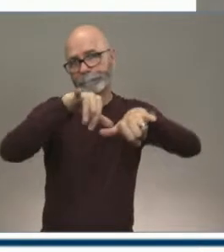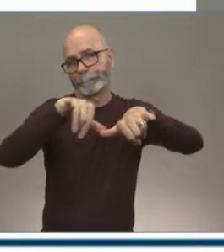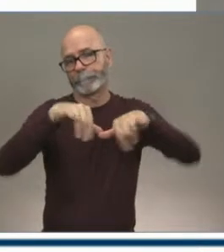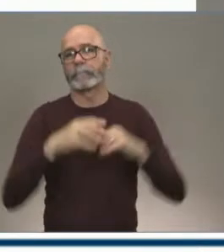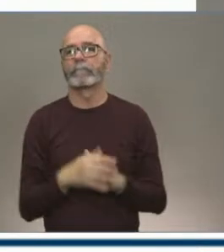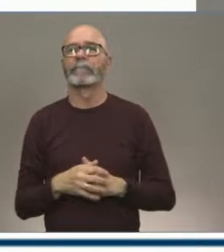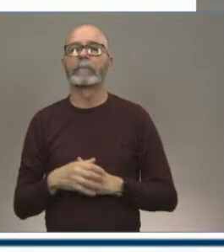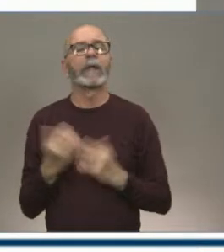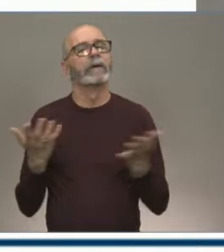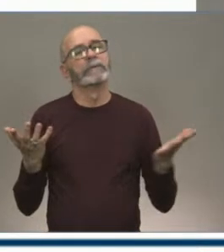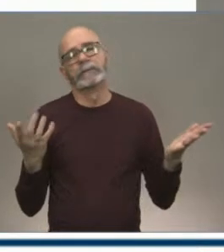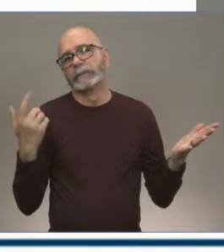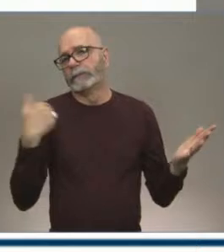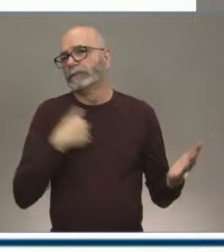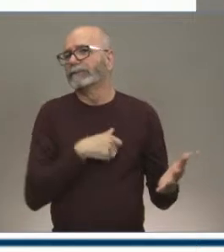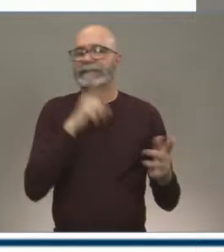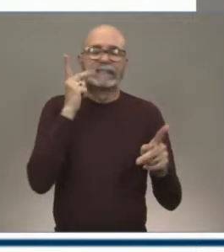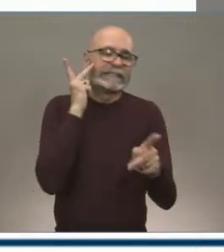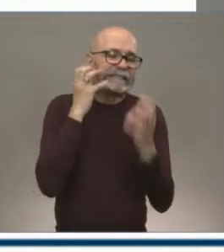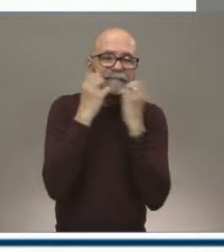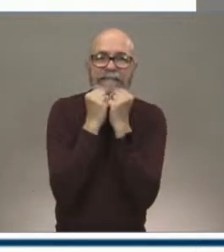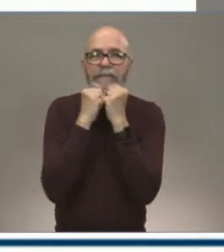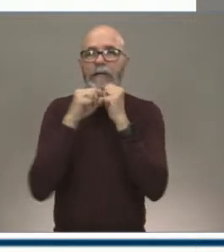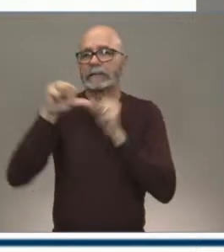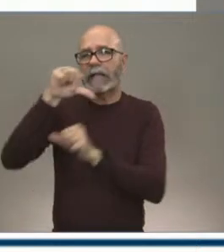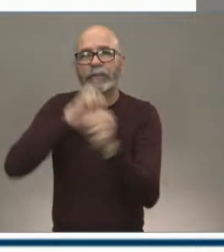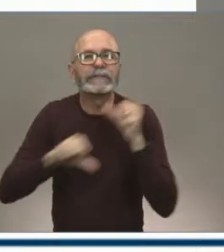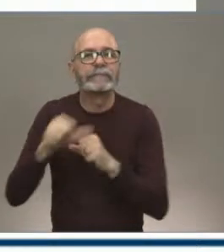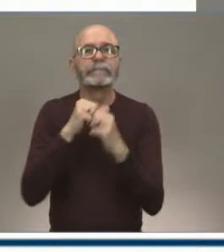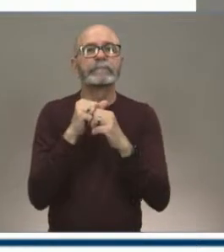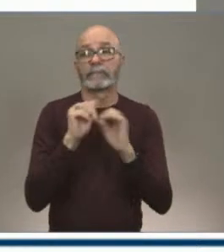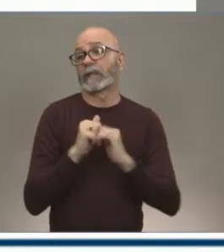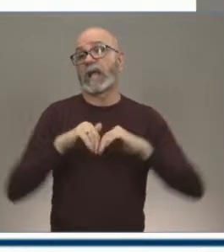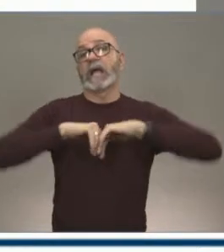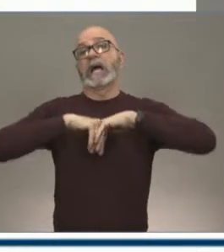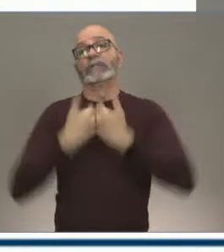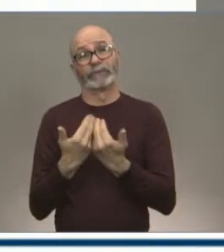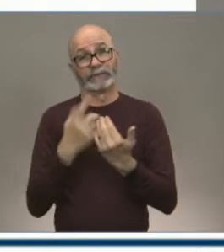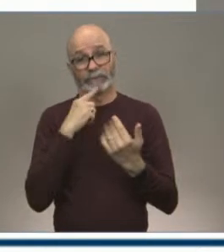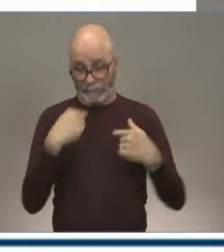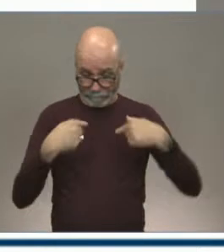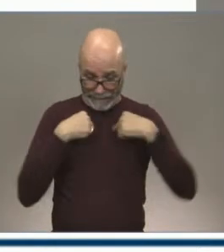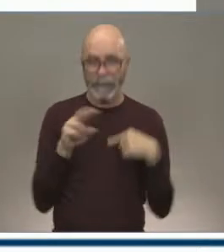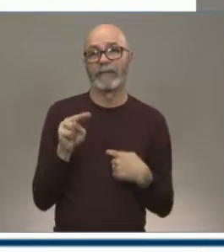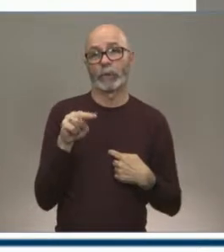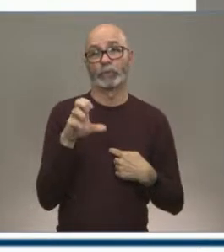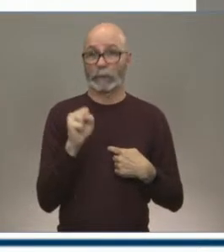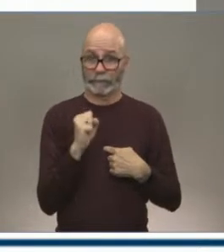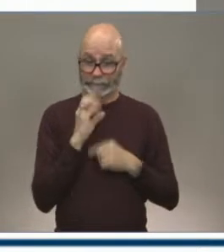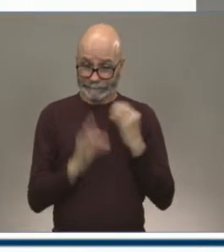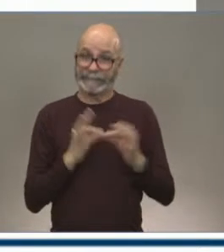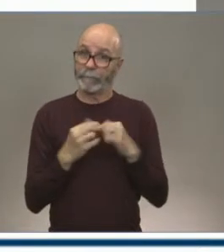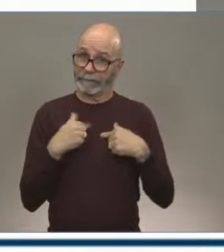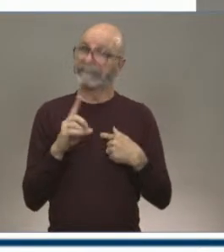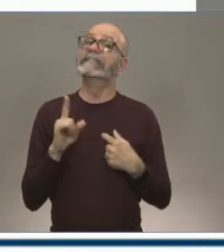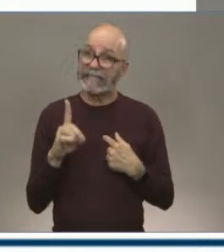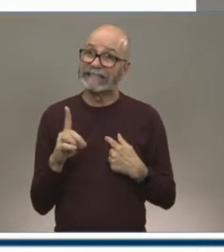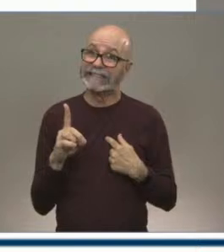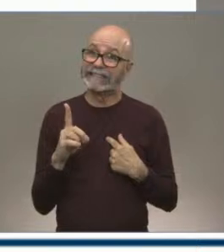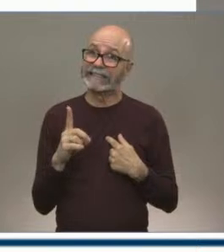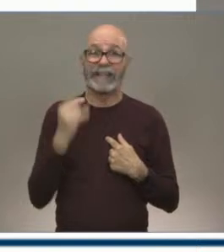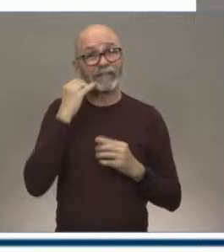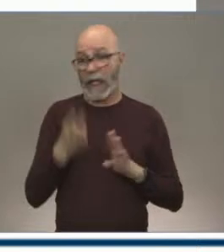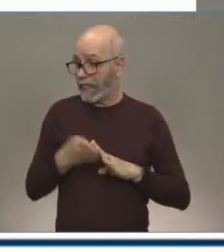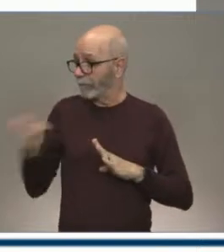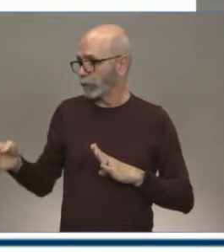to take care of each other. So, as a Nova Scotian, are you getting tested? Are you telling your neighbors to get tested? Maybe there's somebody in your